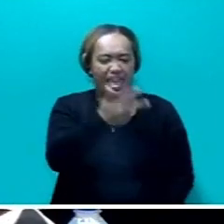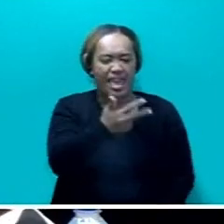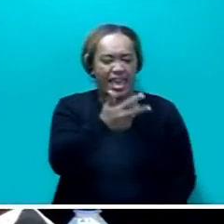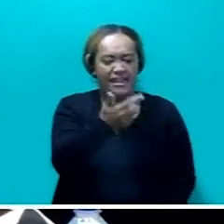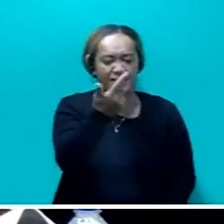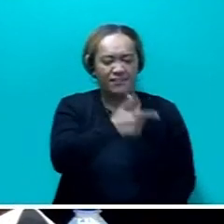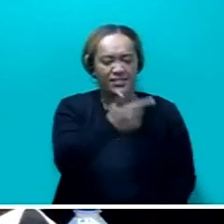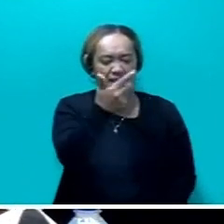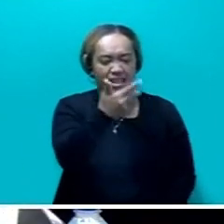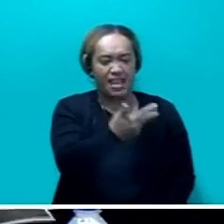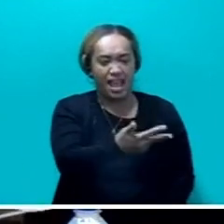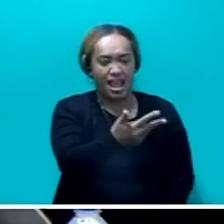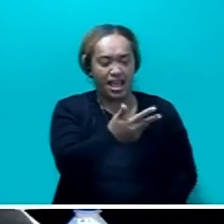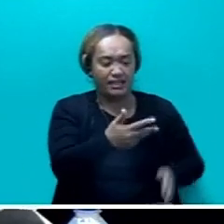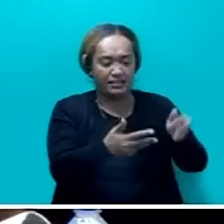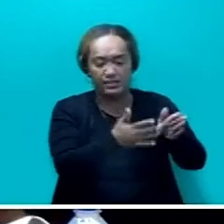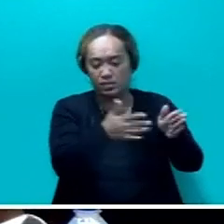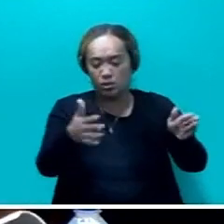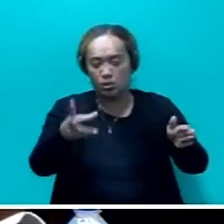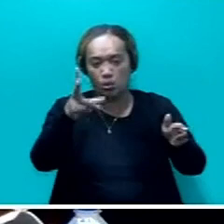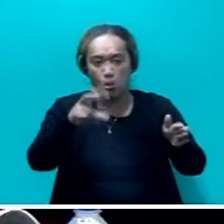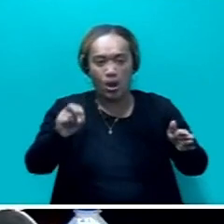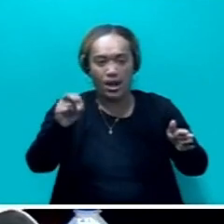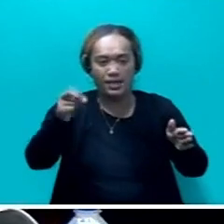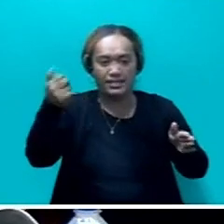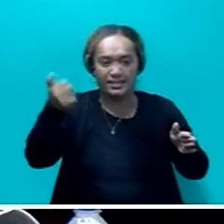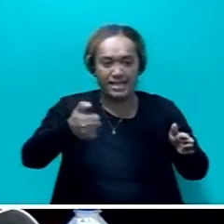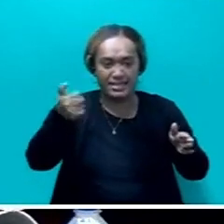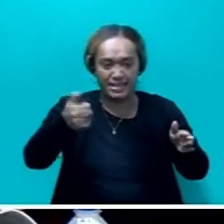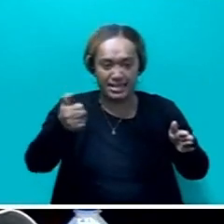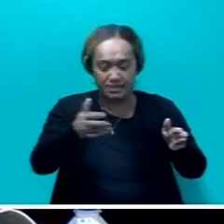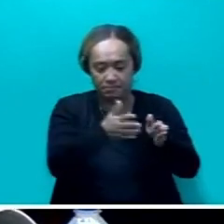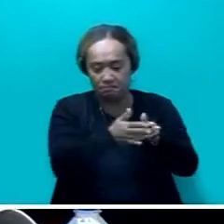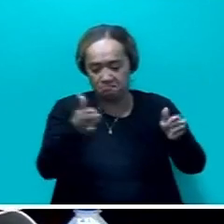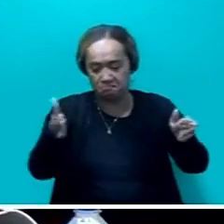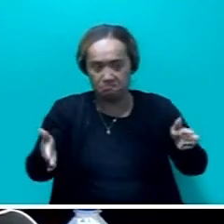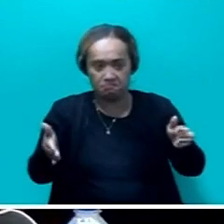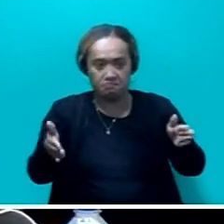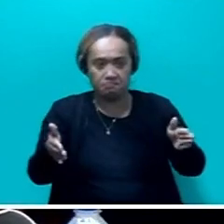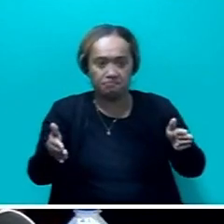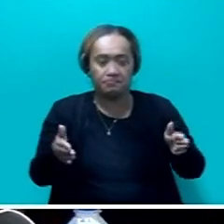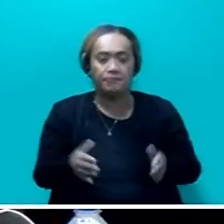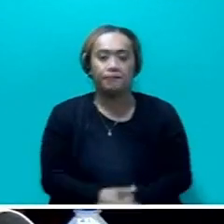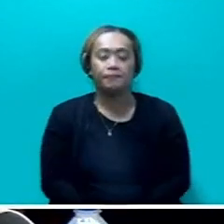November 2016. While some